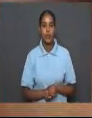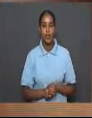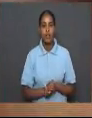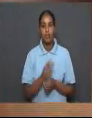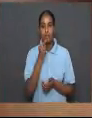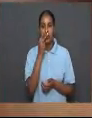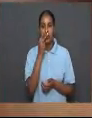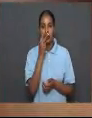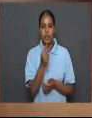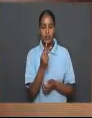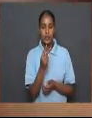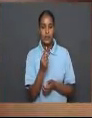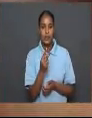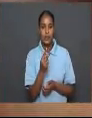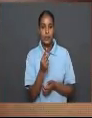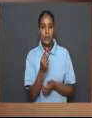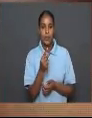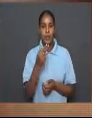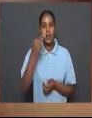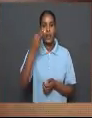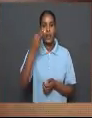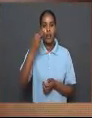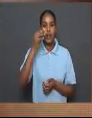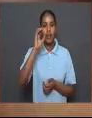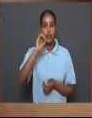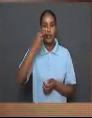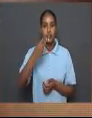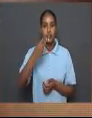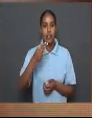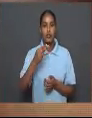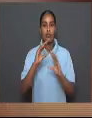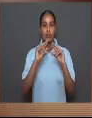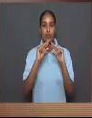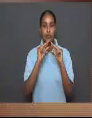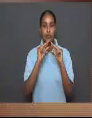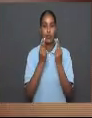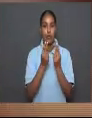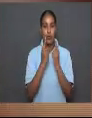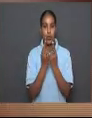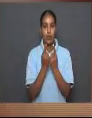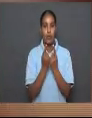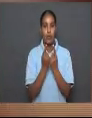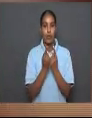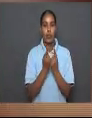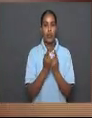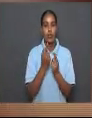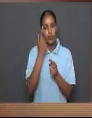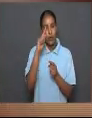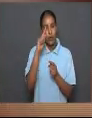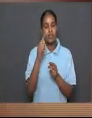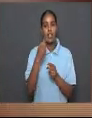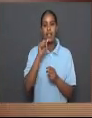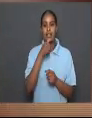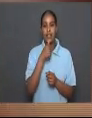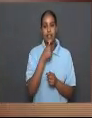As you can see, the hydroxyl group OH from the